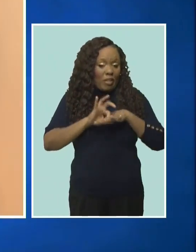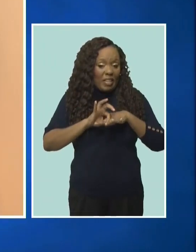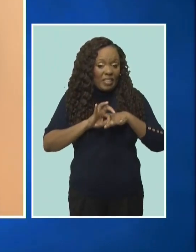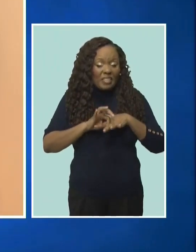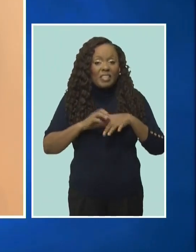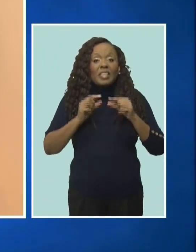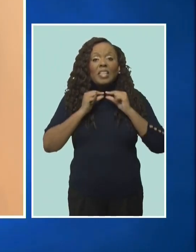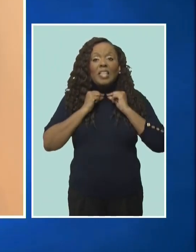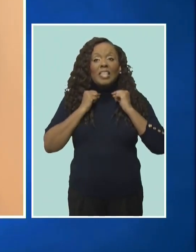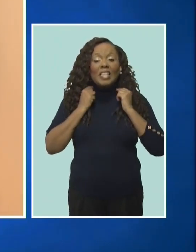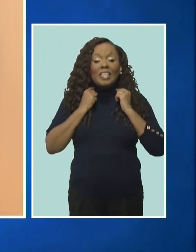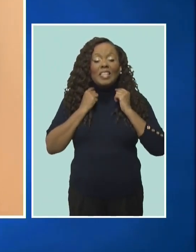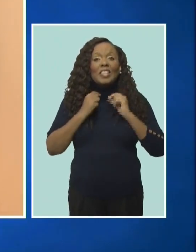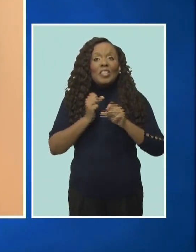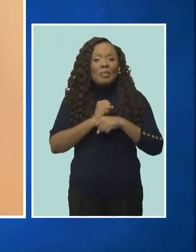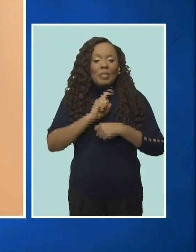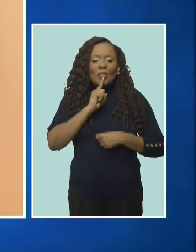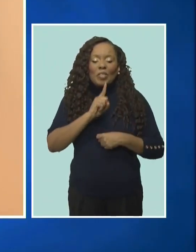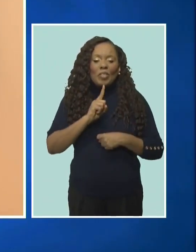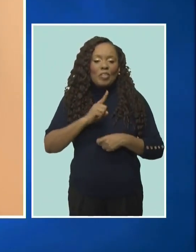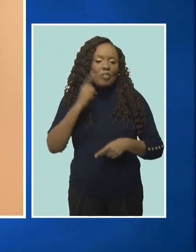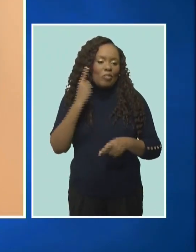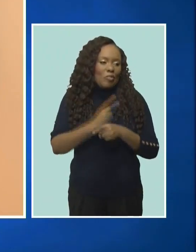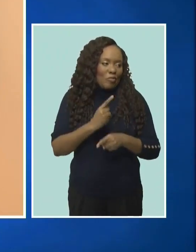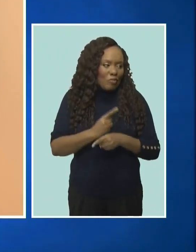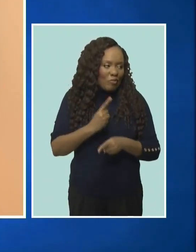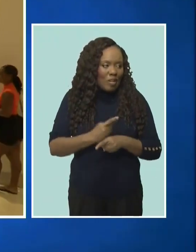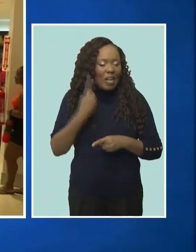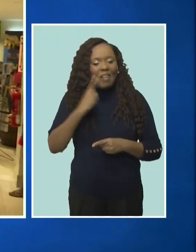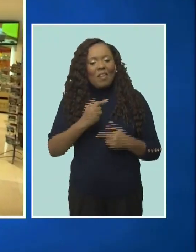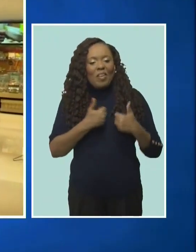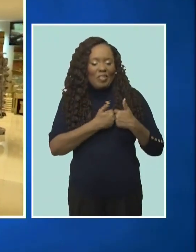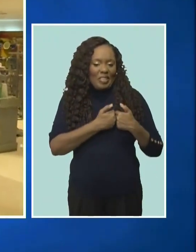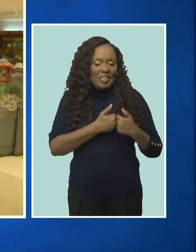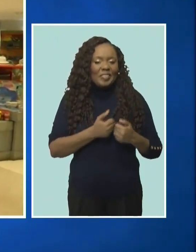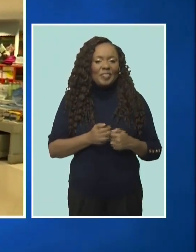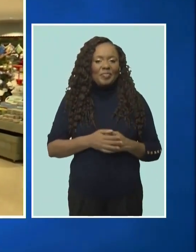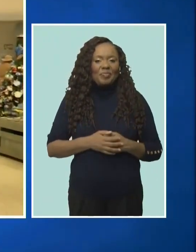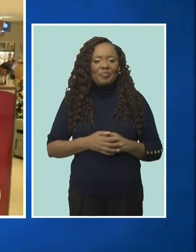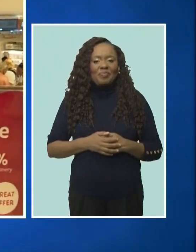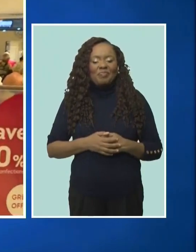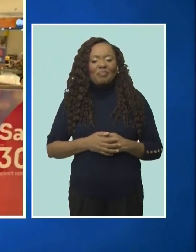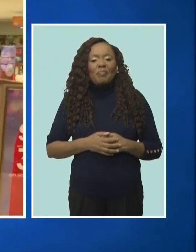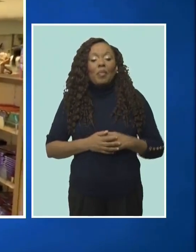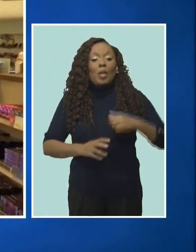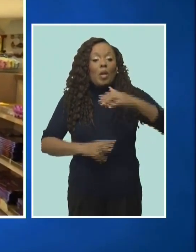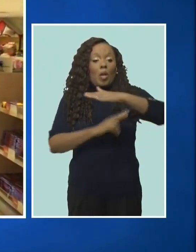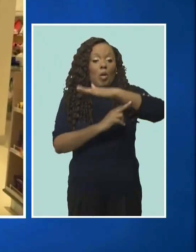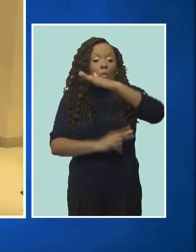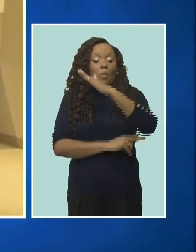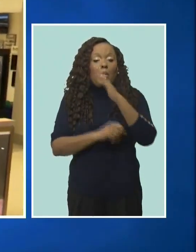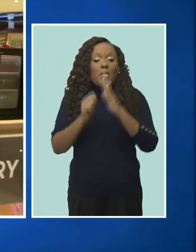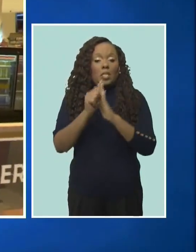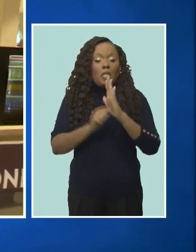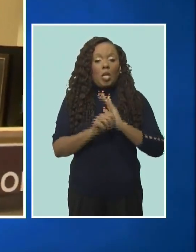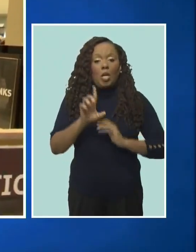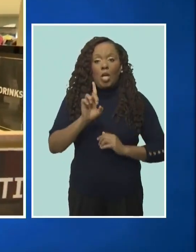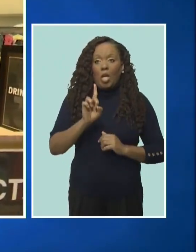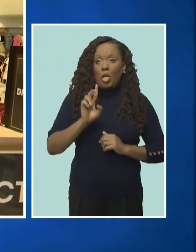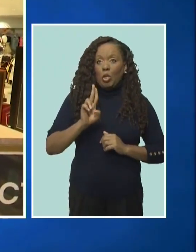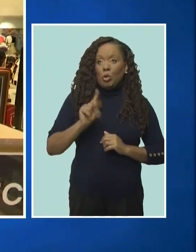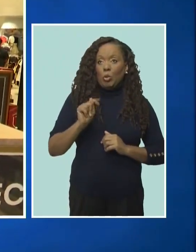necklaces, just to make sure they have the right piece for their loved ones. Bridgetown Duty Free is celebrating the month of February with a